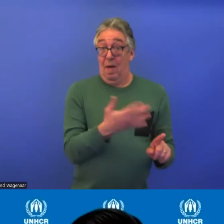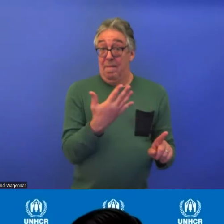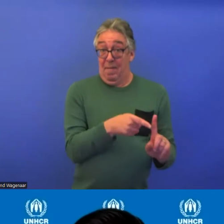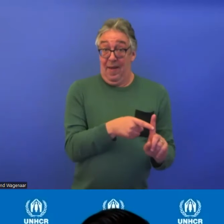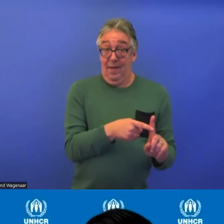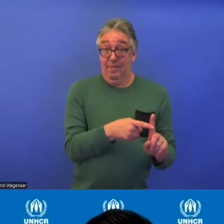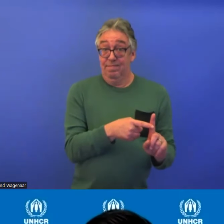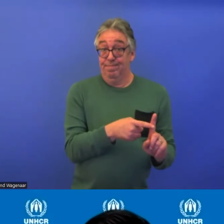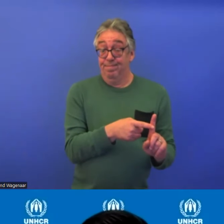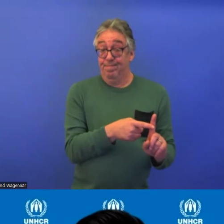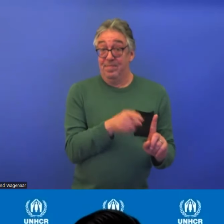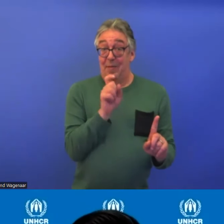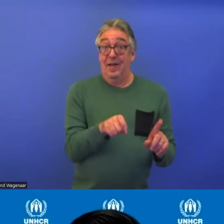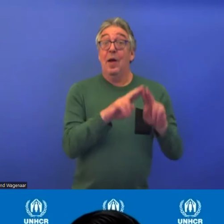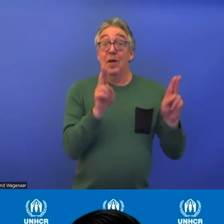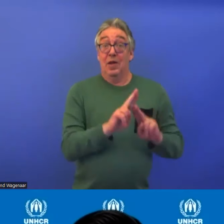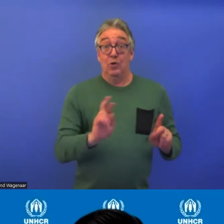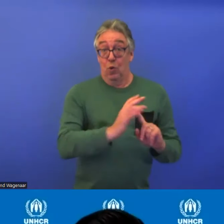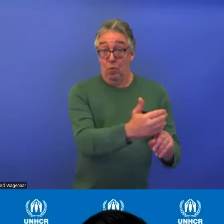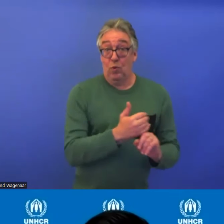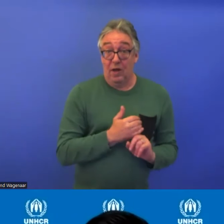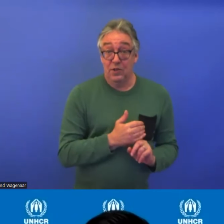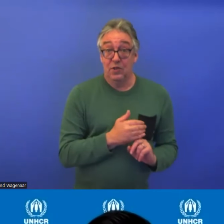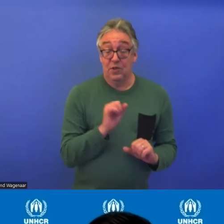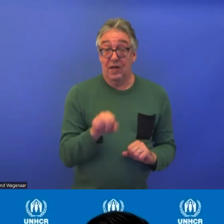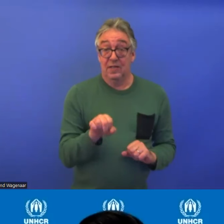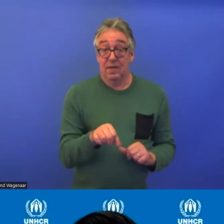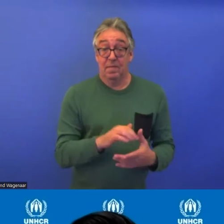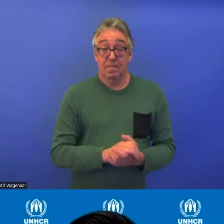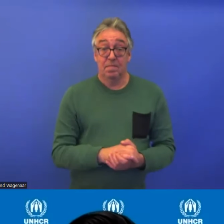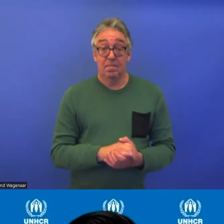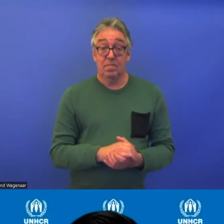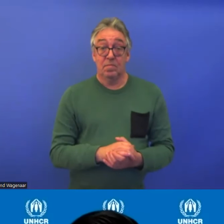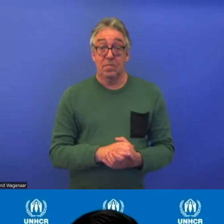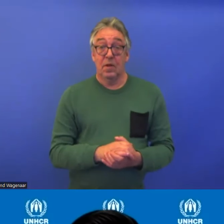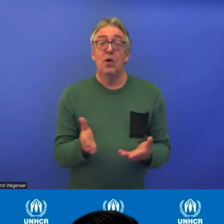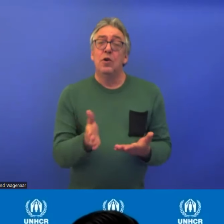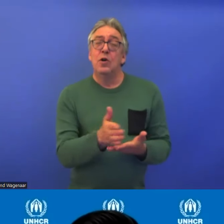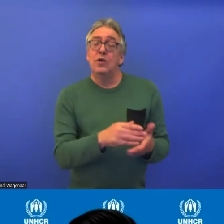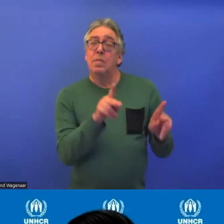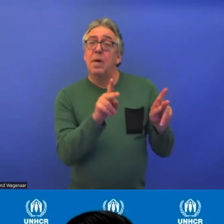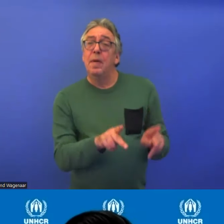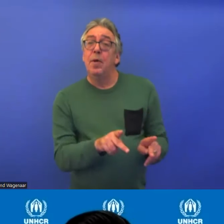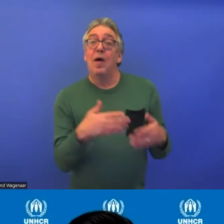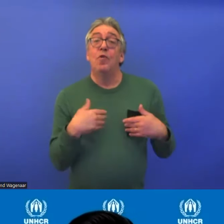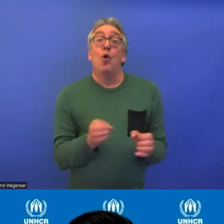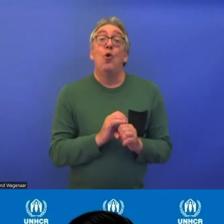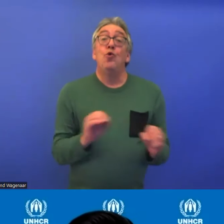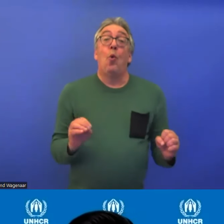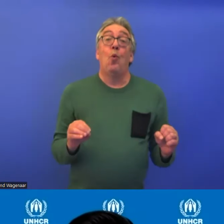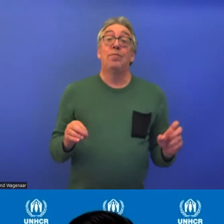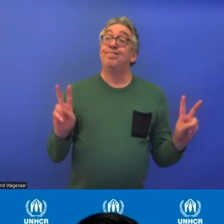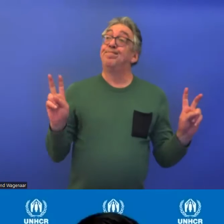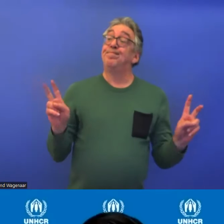international protection. And there may also be some who have fallen victim to trafficking who are stateless, who don't have a country of origin.